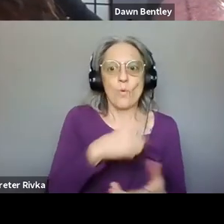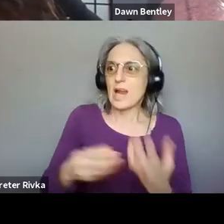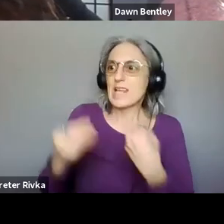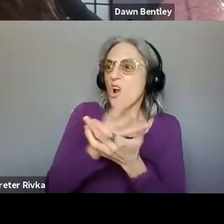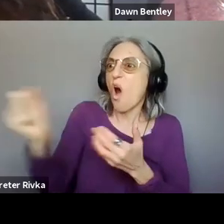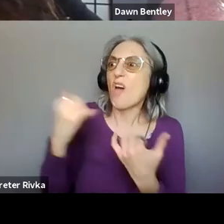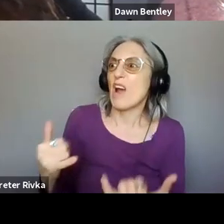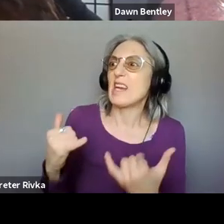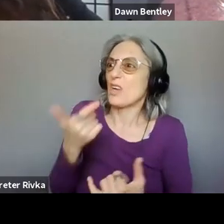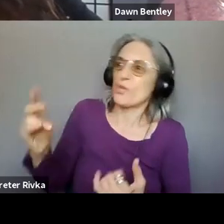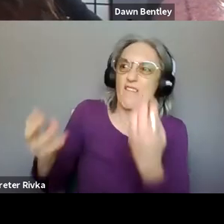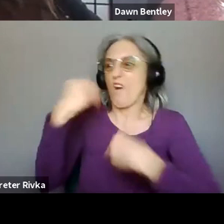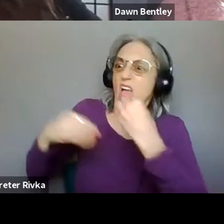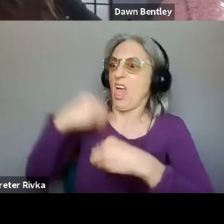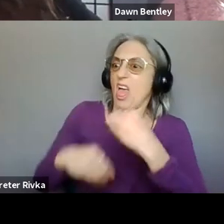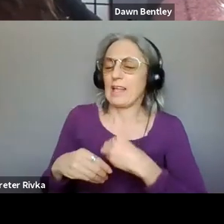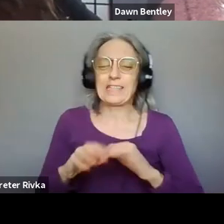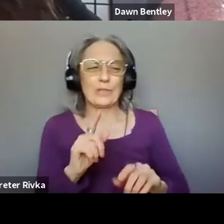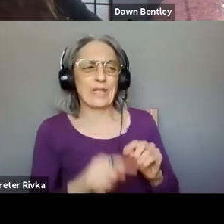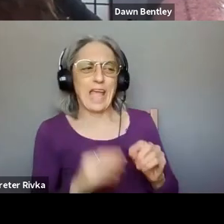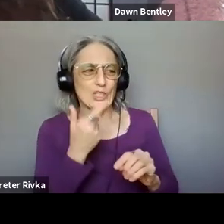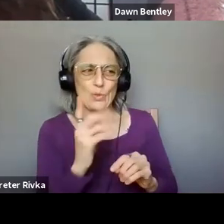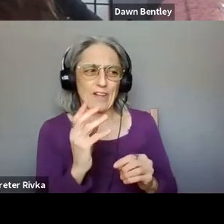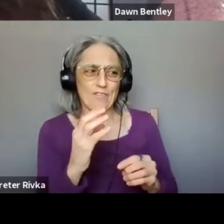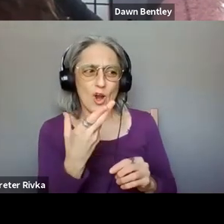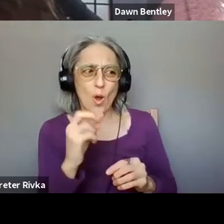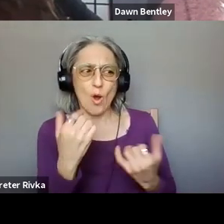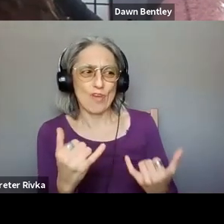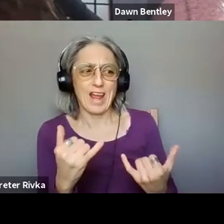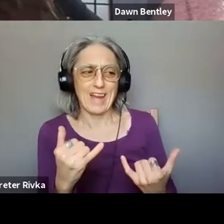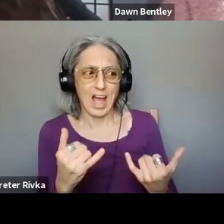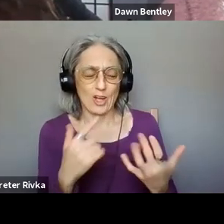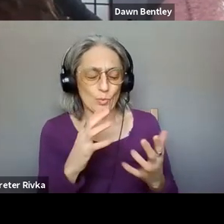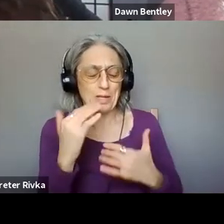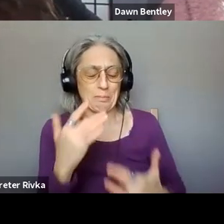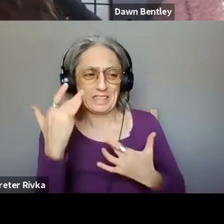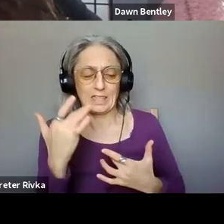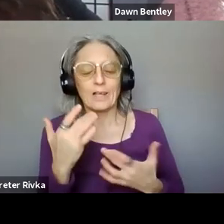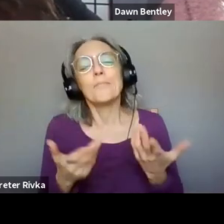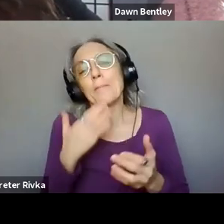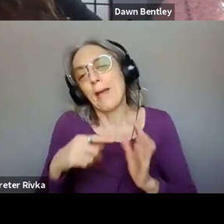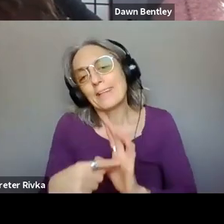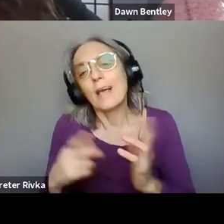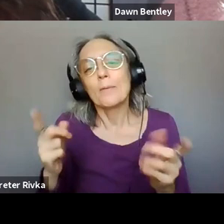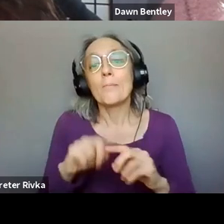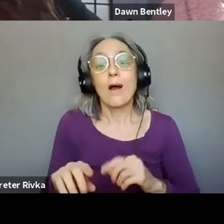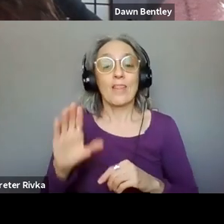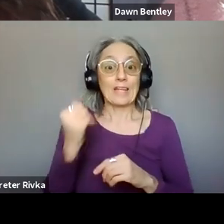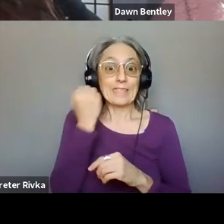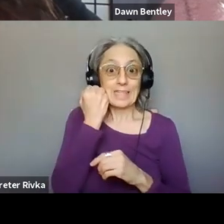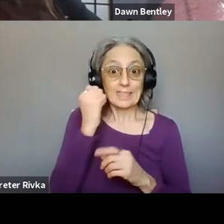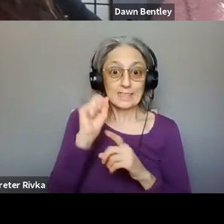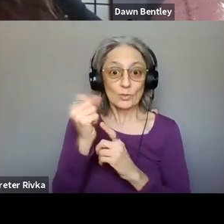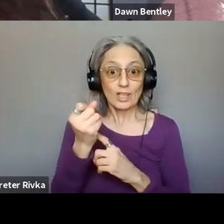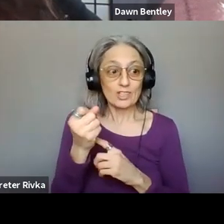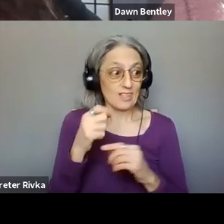get sick to your stomach. You know, different things. That's maybe a bad example, but the one with the dentist is very real.